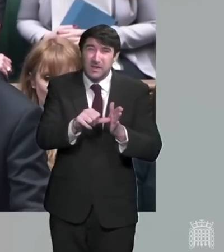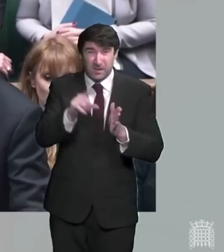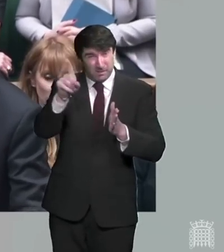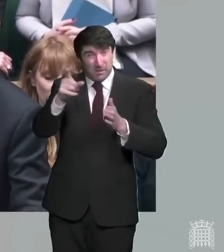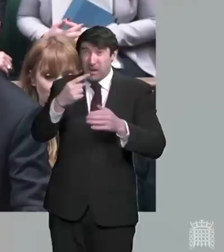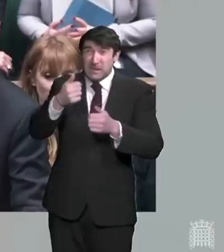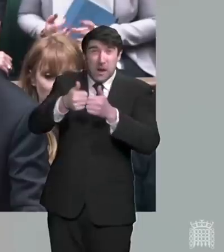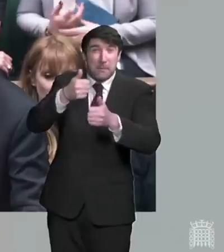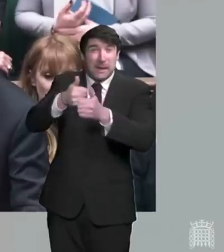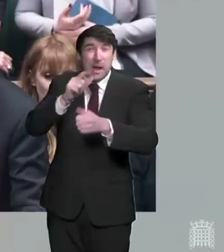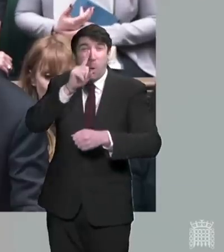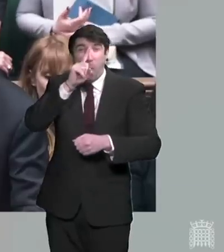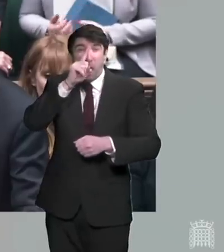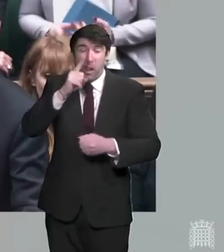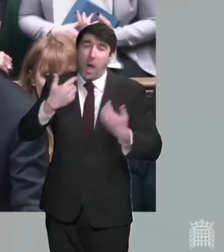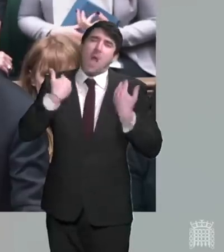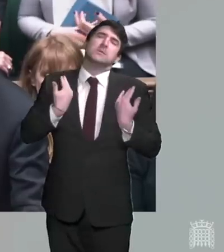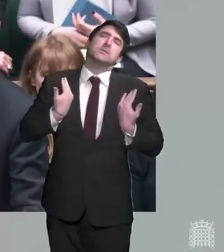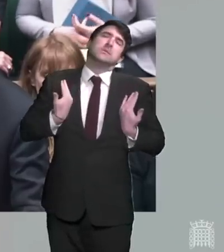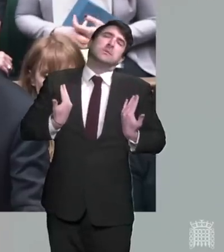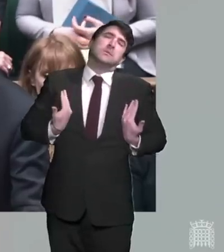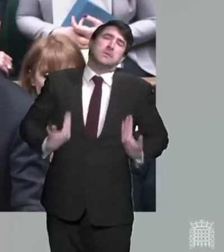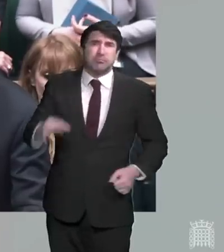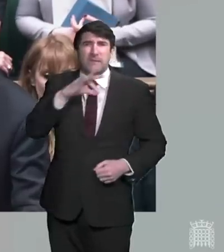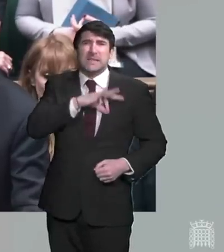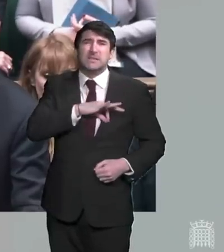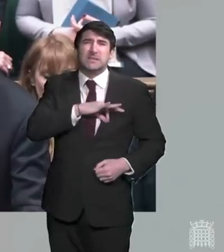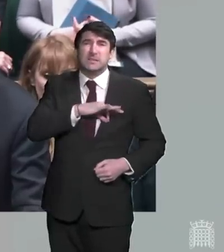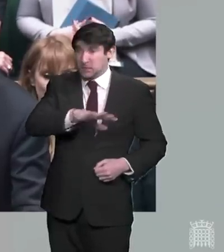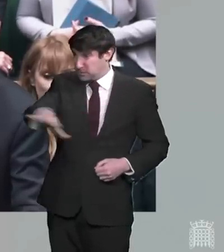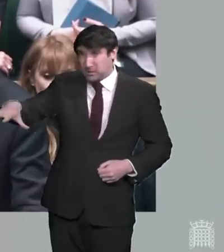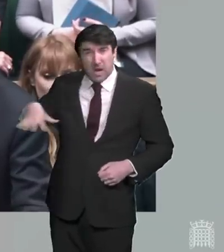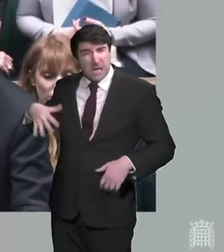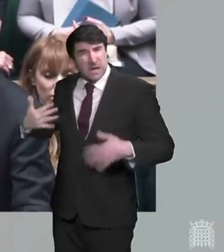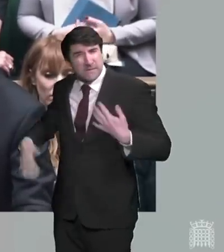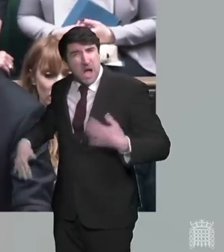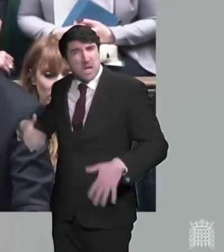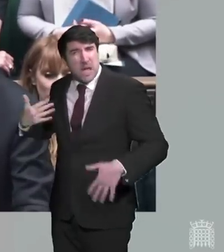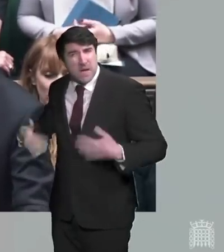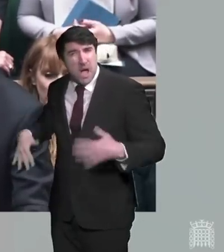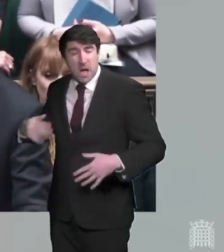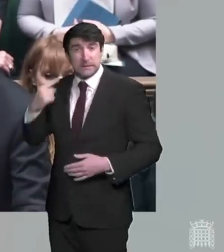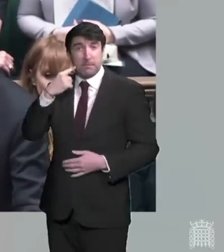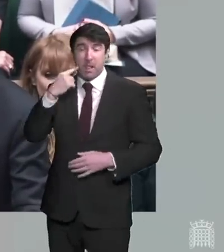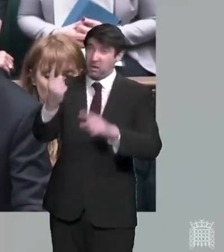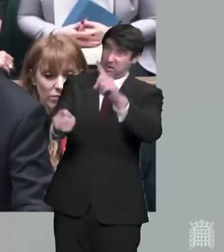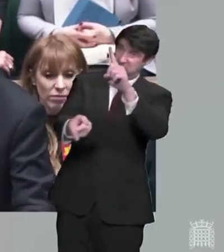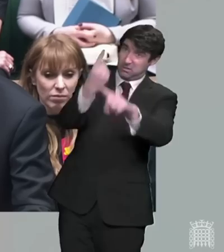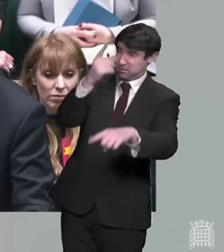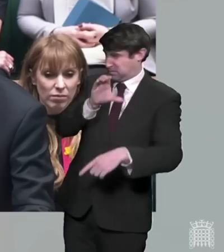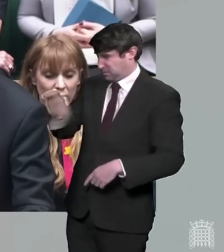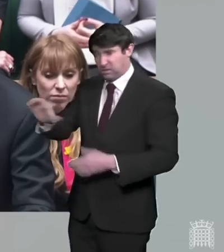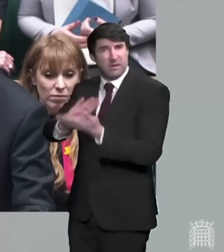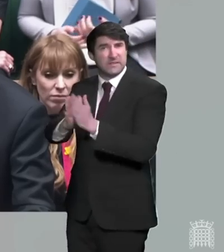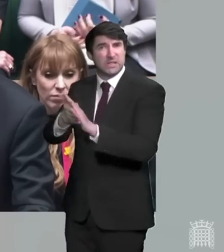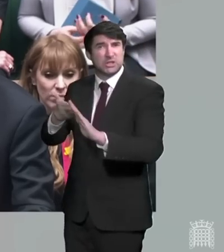people face misery of higher bills. He can boast all he likes, but companies like Shell didn't pay a penny in windfall tax last